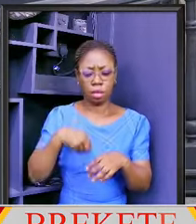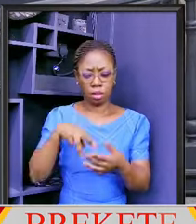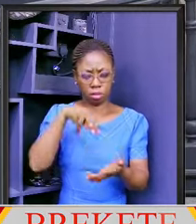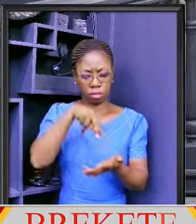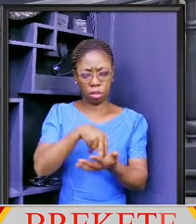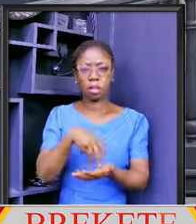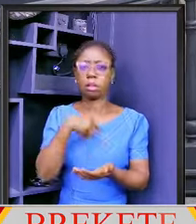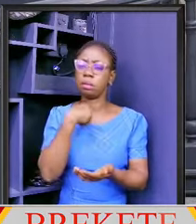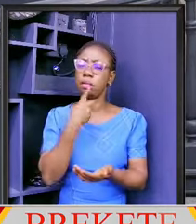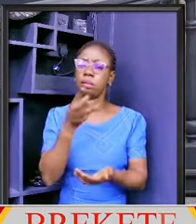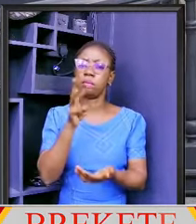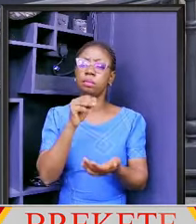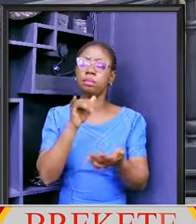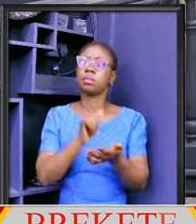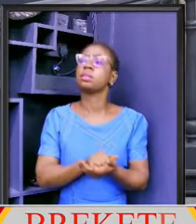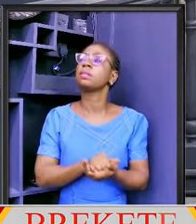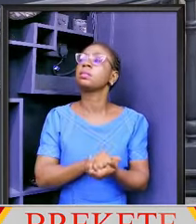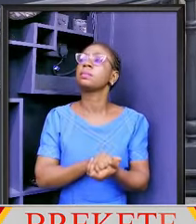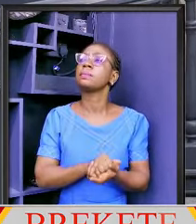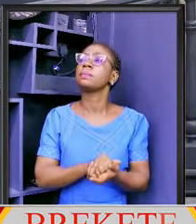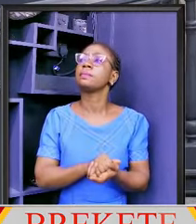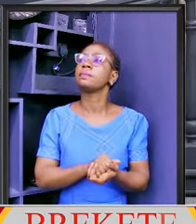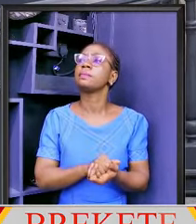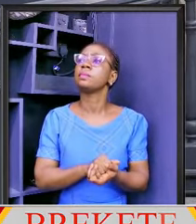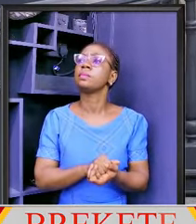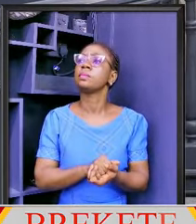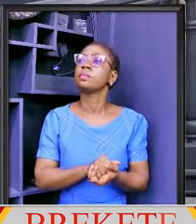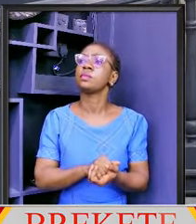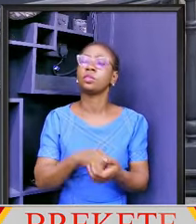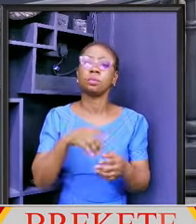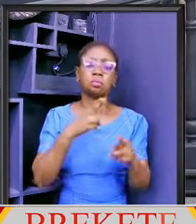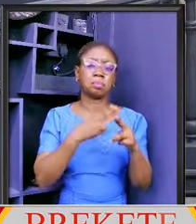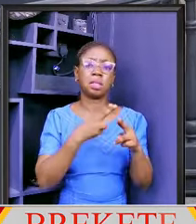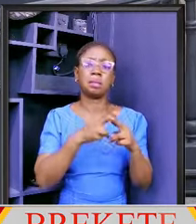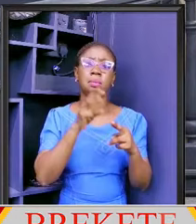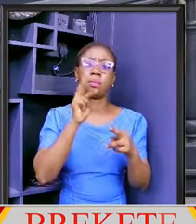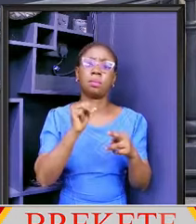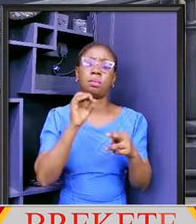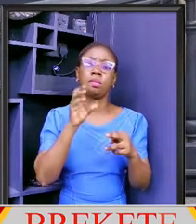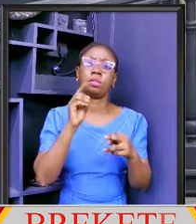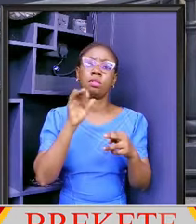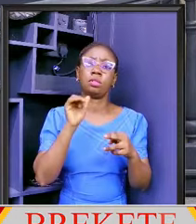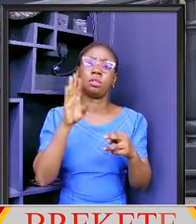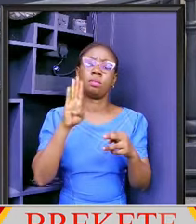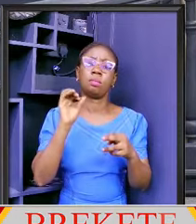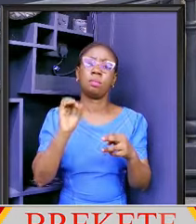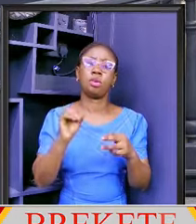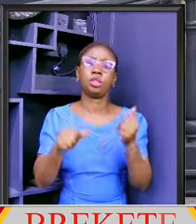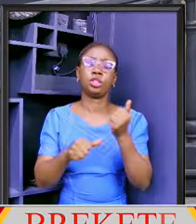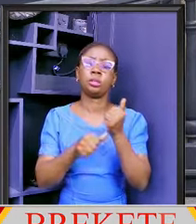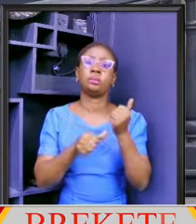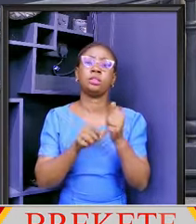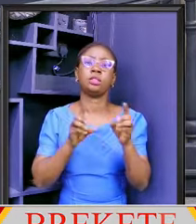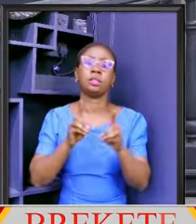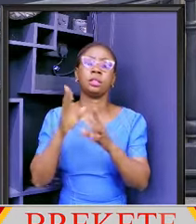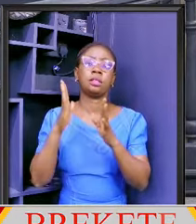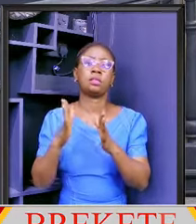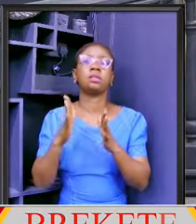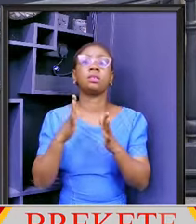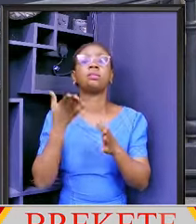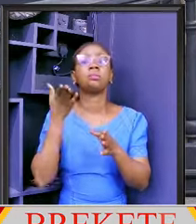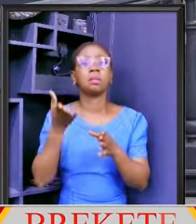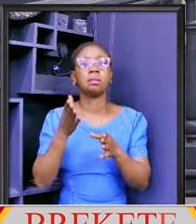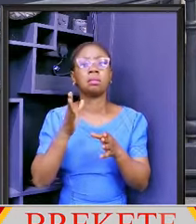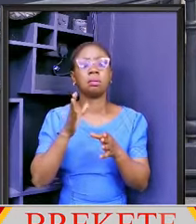now tell them that it was one more Debo as a deputy director then. Even he was the one directly